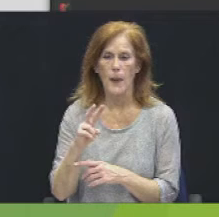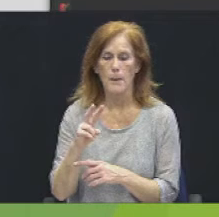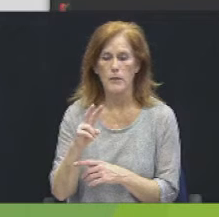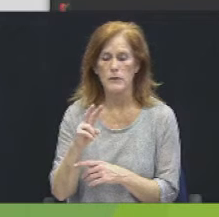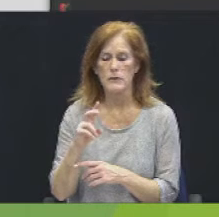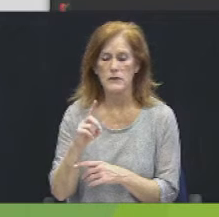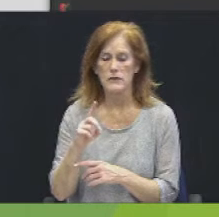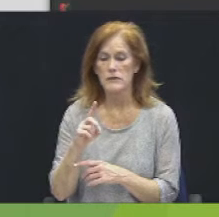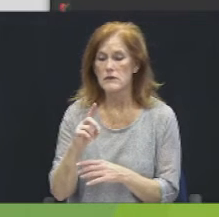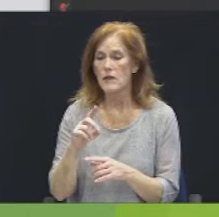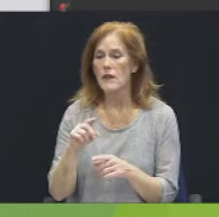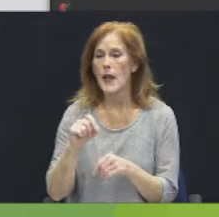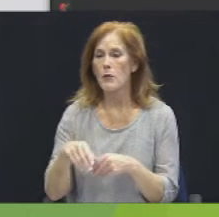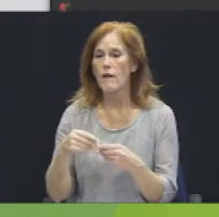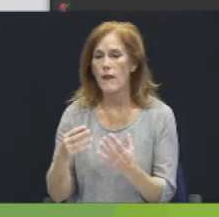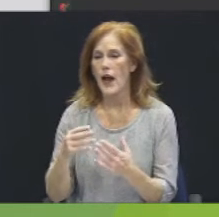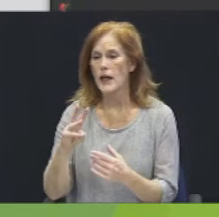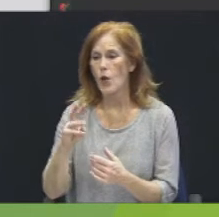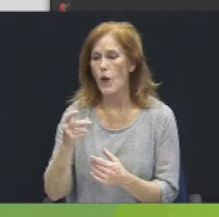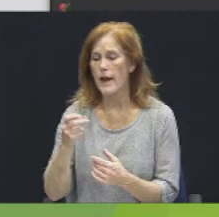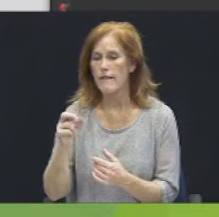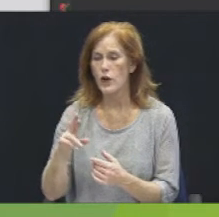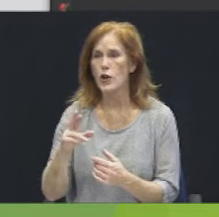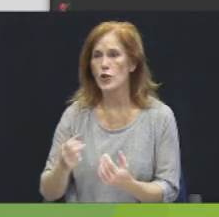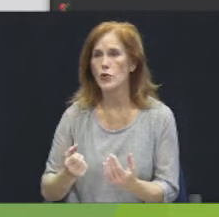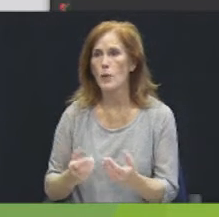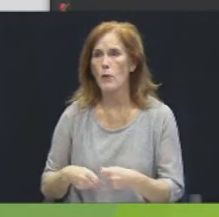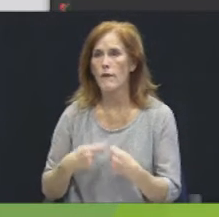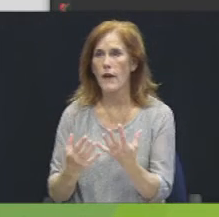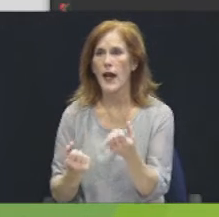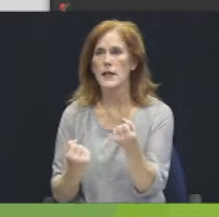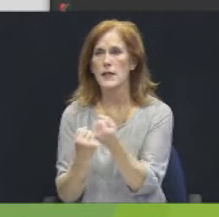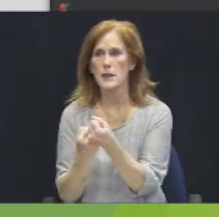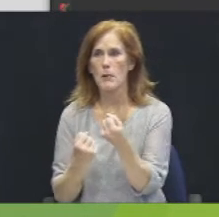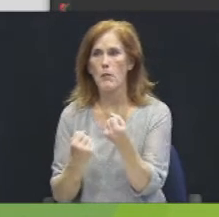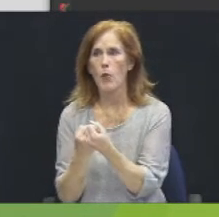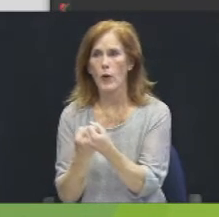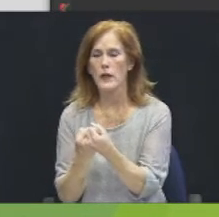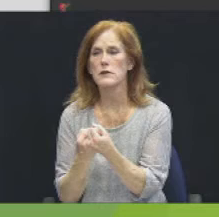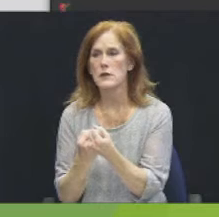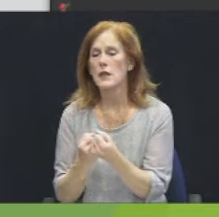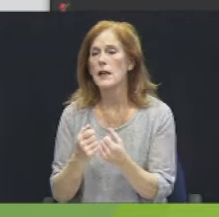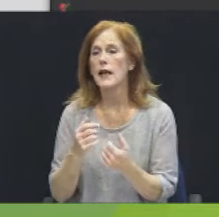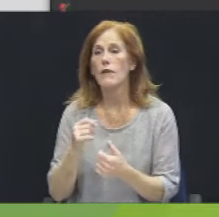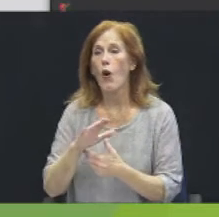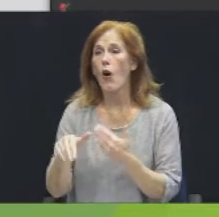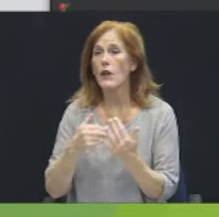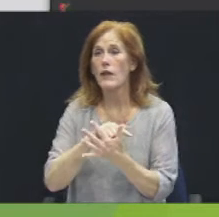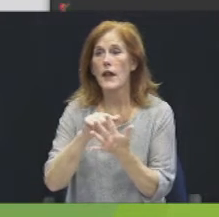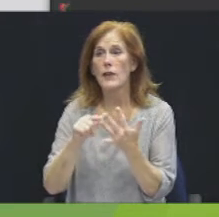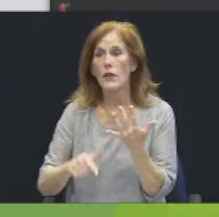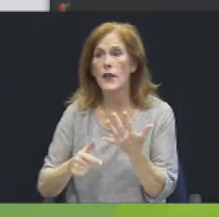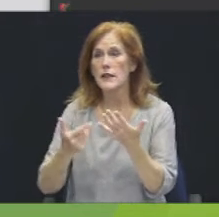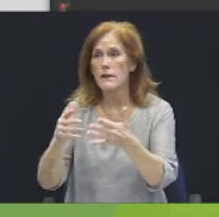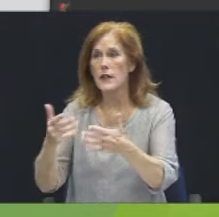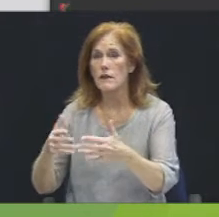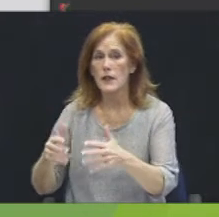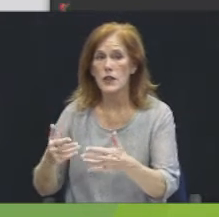through HCBS waivers to provide supported employment after the VR milestones have been exhausted.